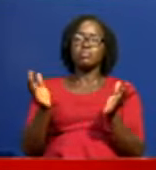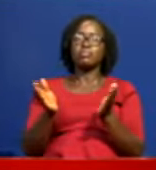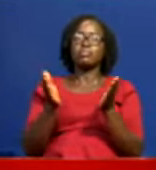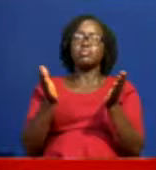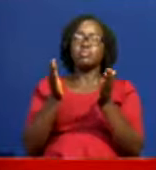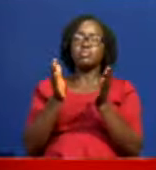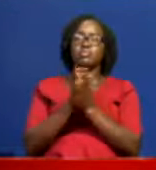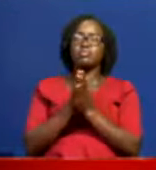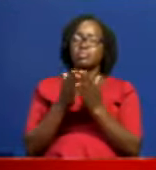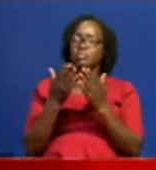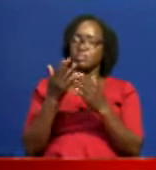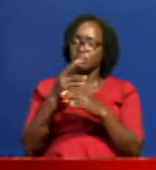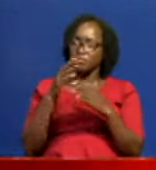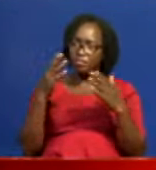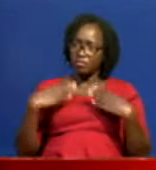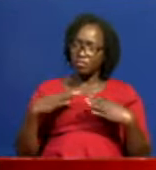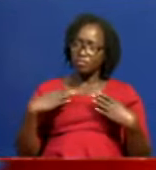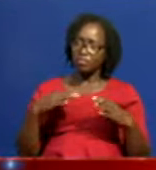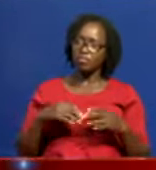of the people.